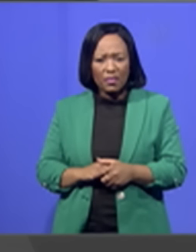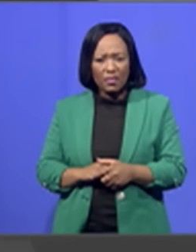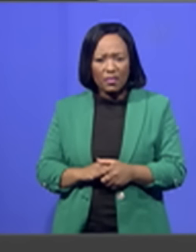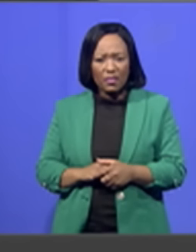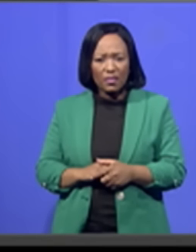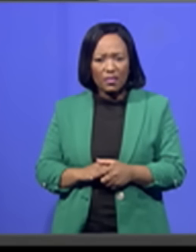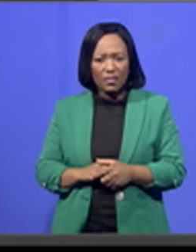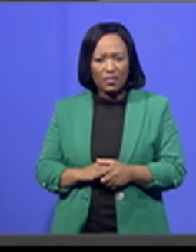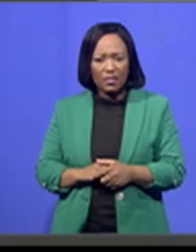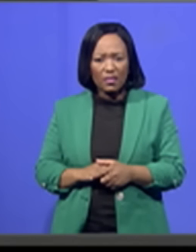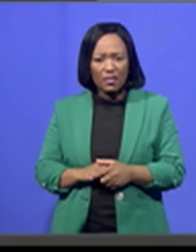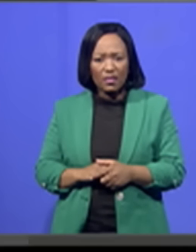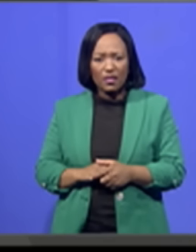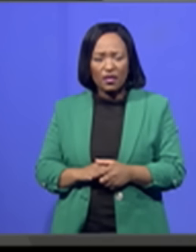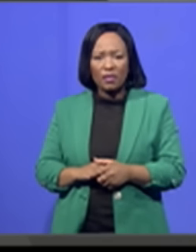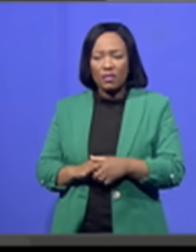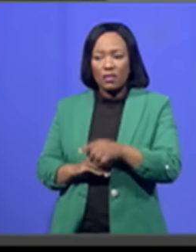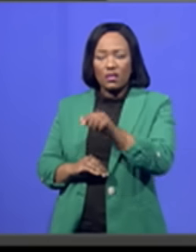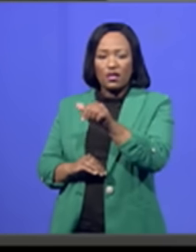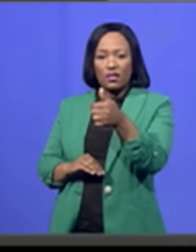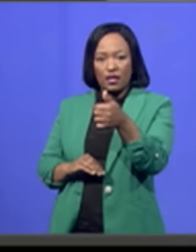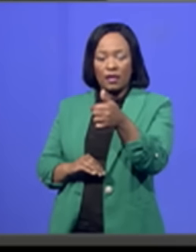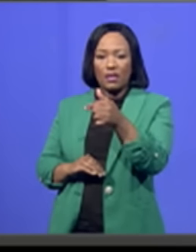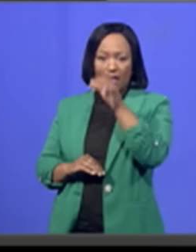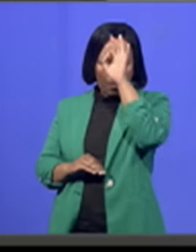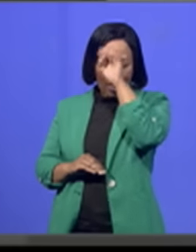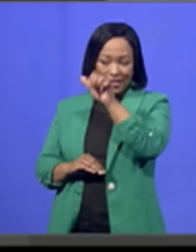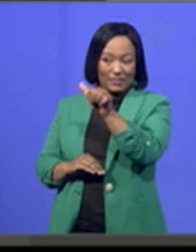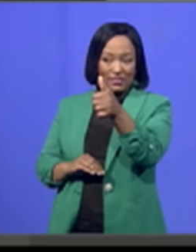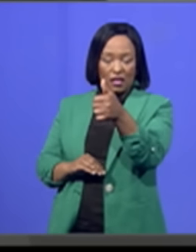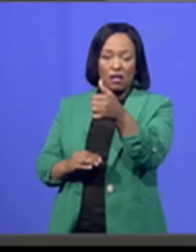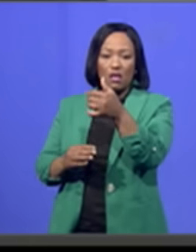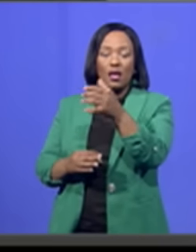I was informed by Colonel Jacob personally who they are, but